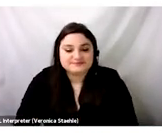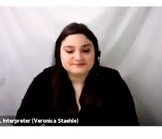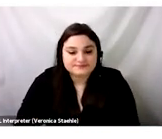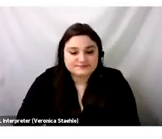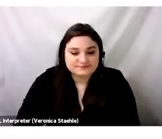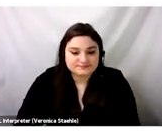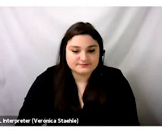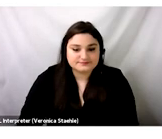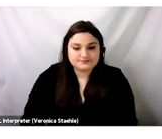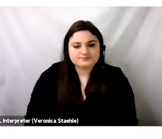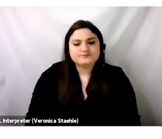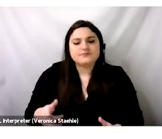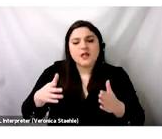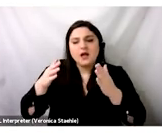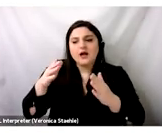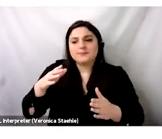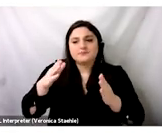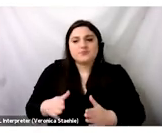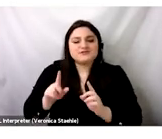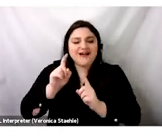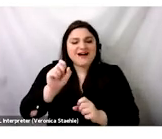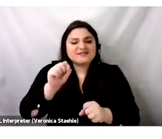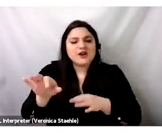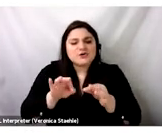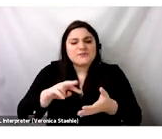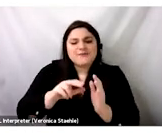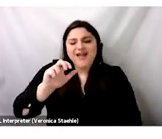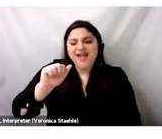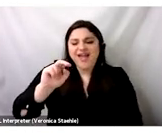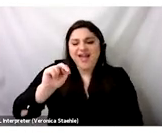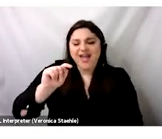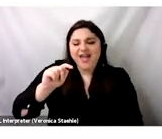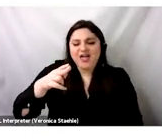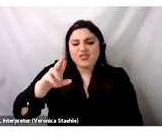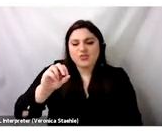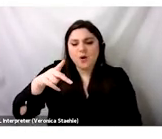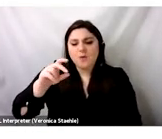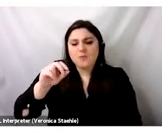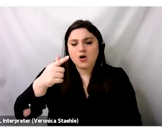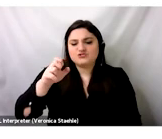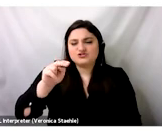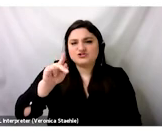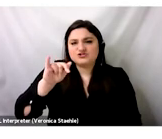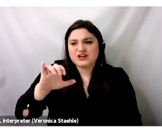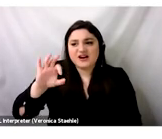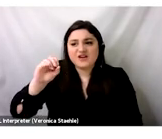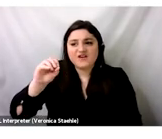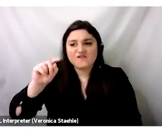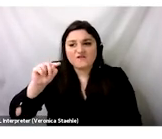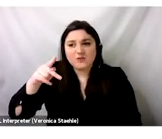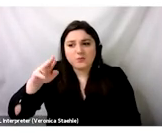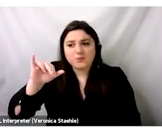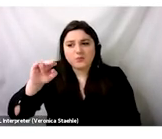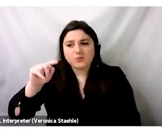an anthropogenic footprint is. You briefly mentioned that, and I think it would be nice to dive it deeper into that a little bit.